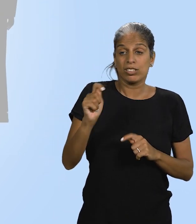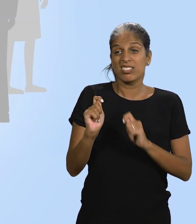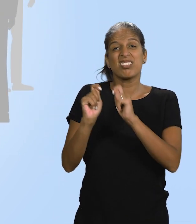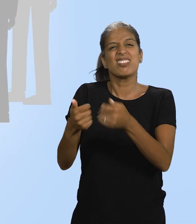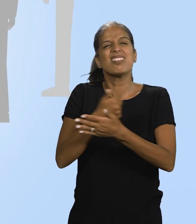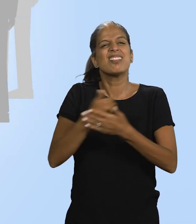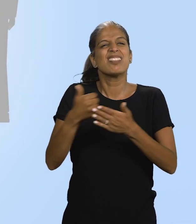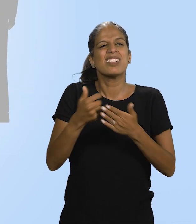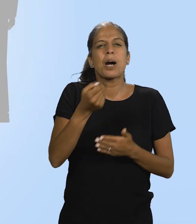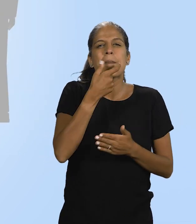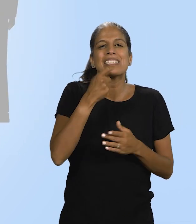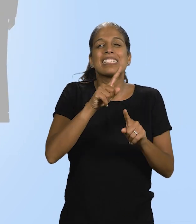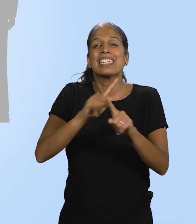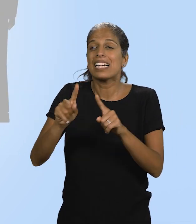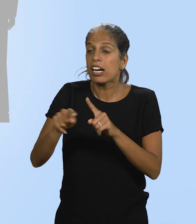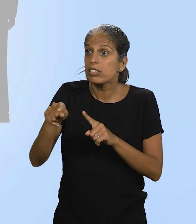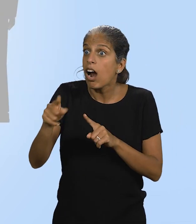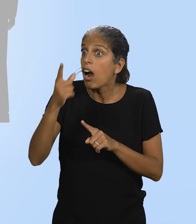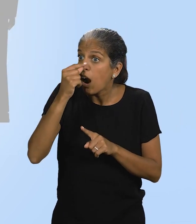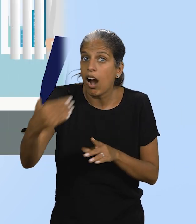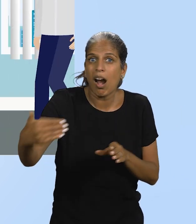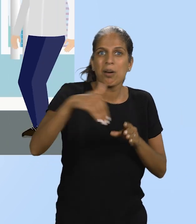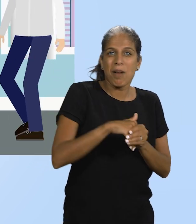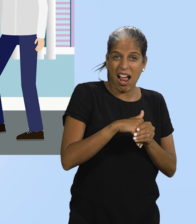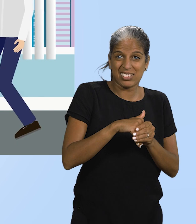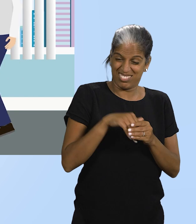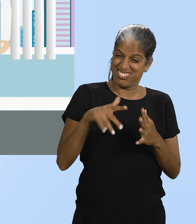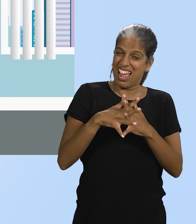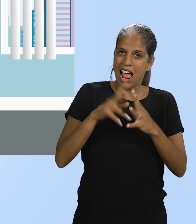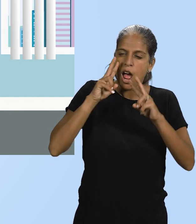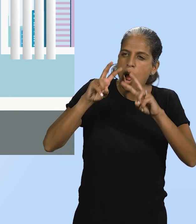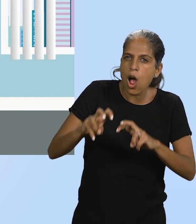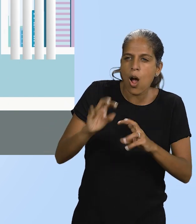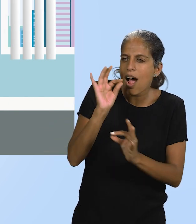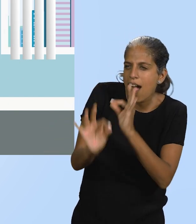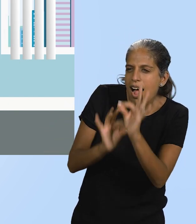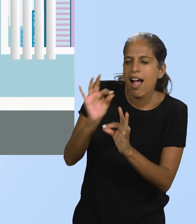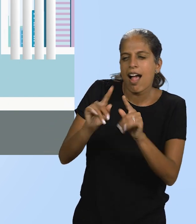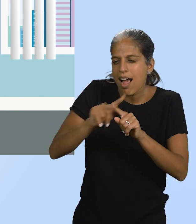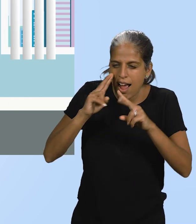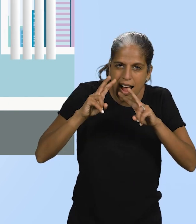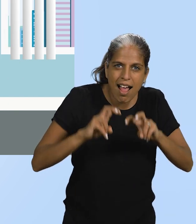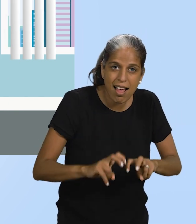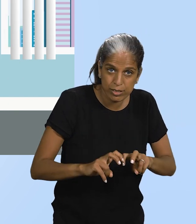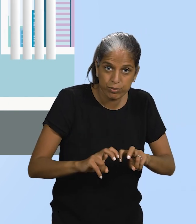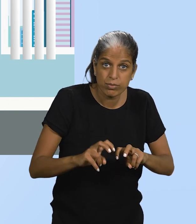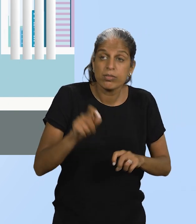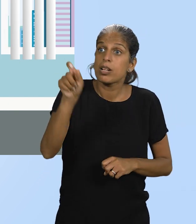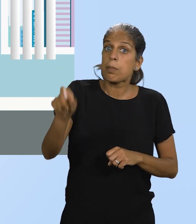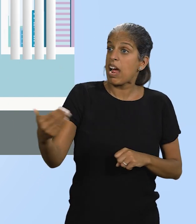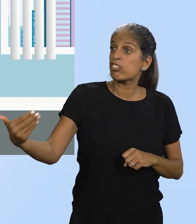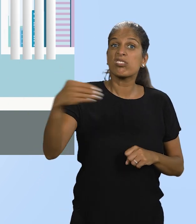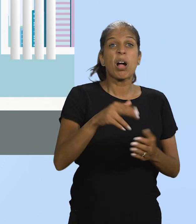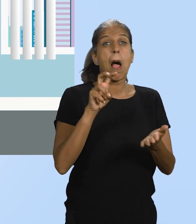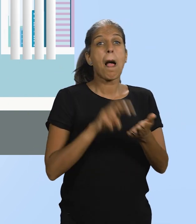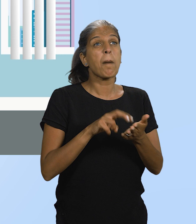of commonly used medicines will be eligible to take part. This is how the study will work. When a patient attends an